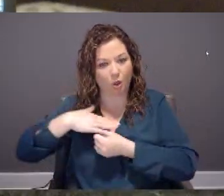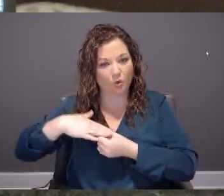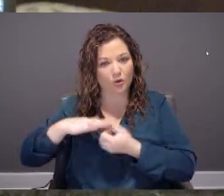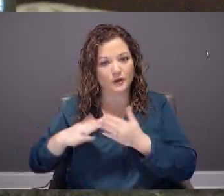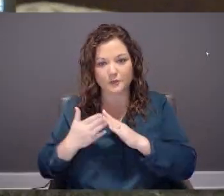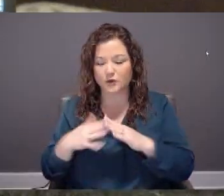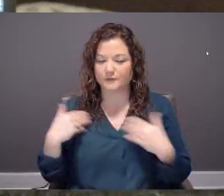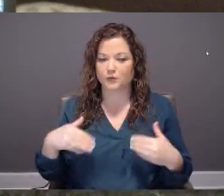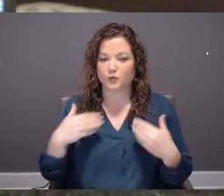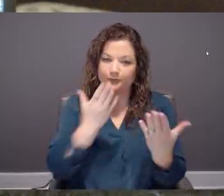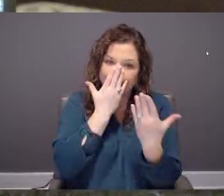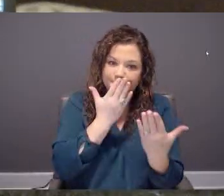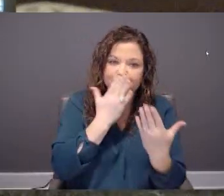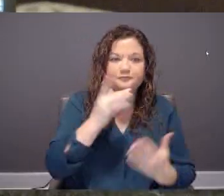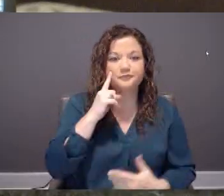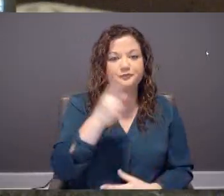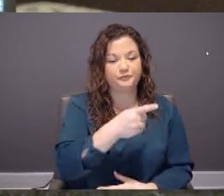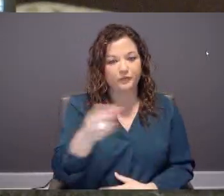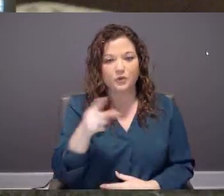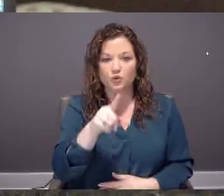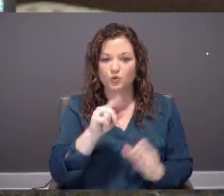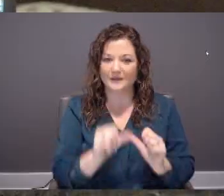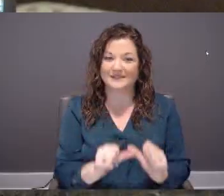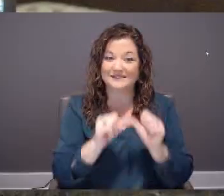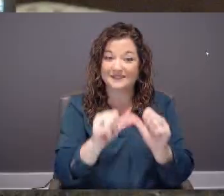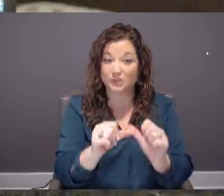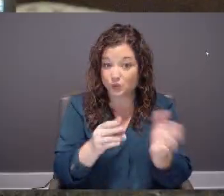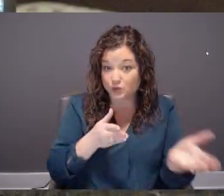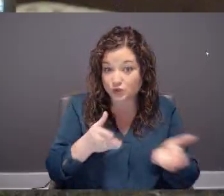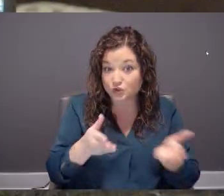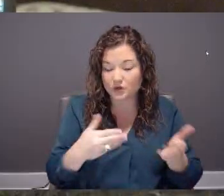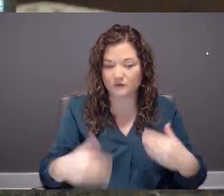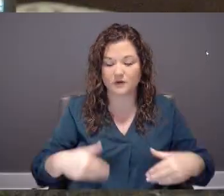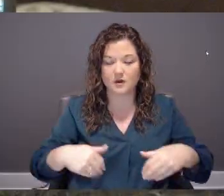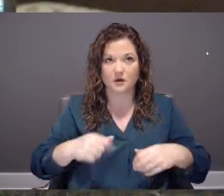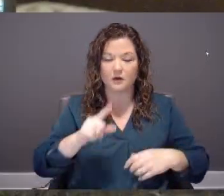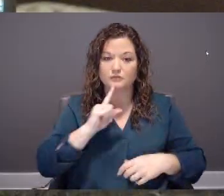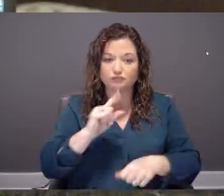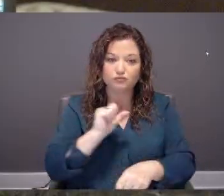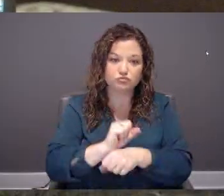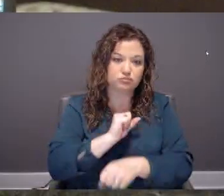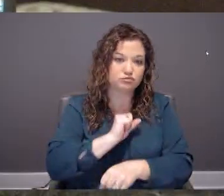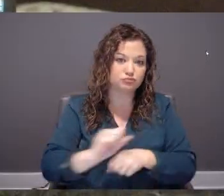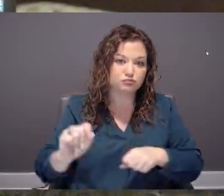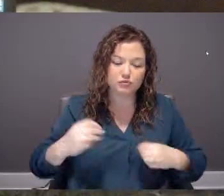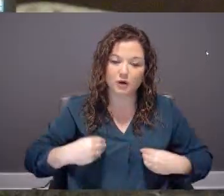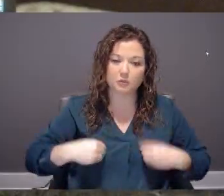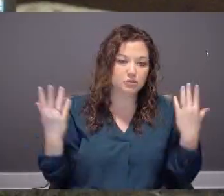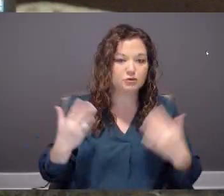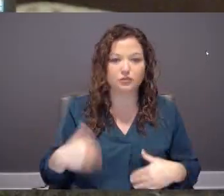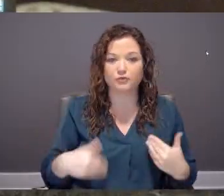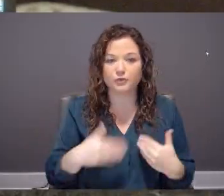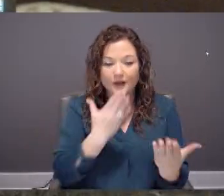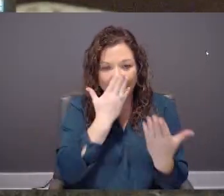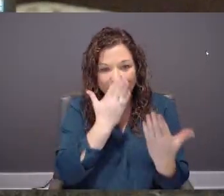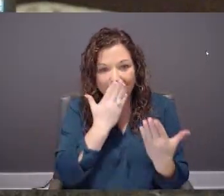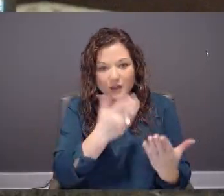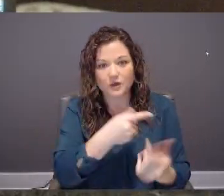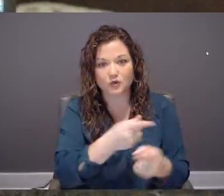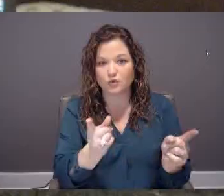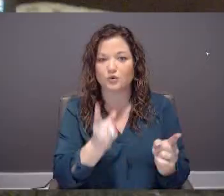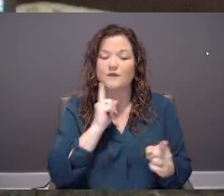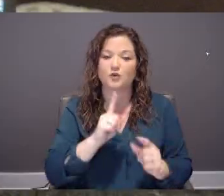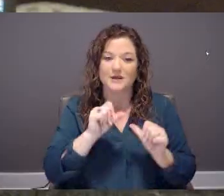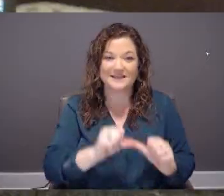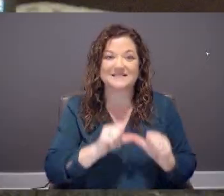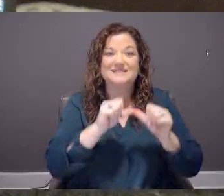for you, and you continue to serve, and it is profoundly inspirational. So thanks to all of you for your continued service